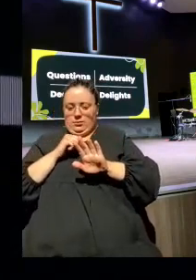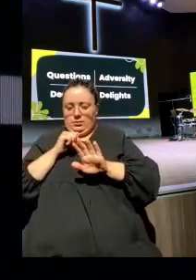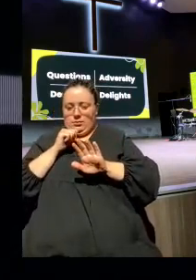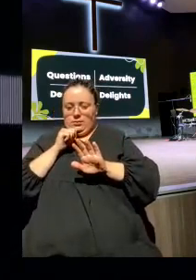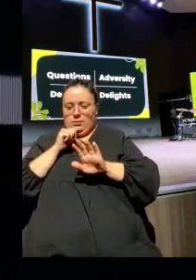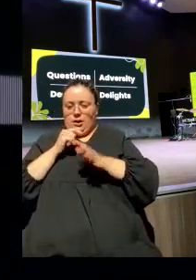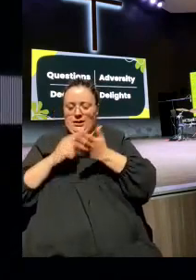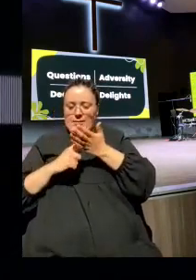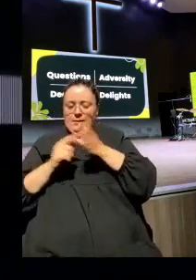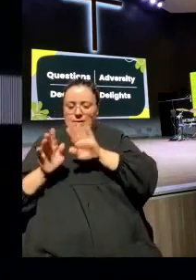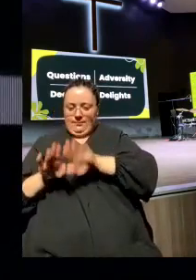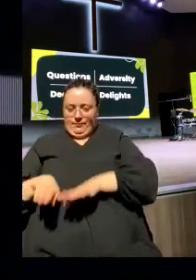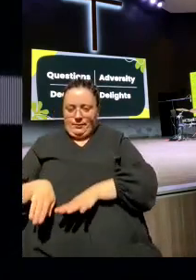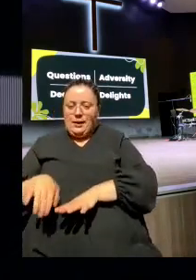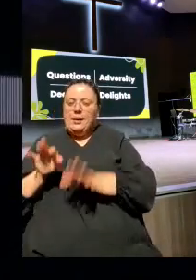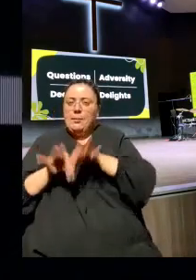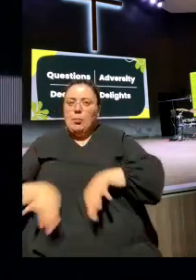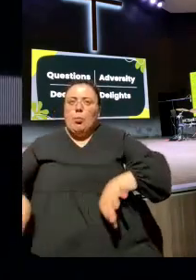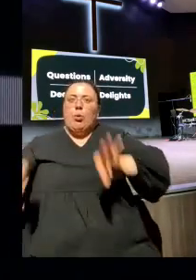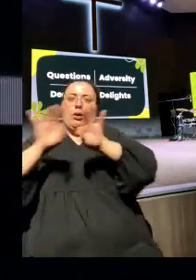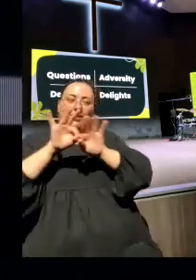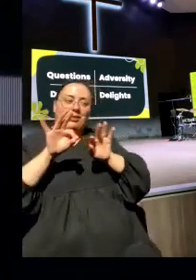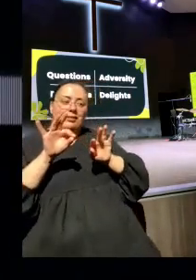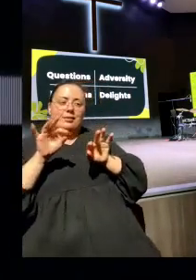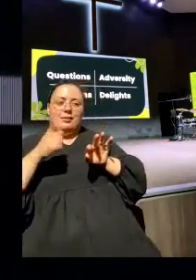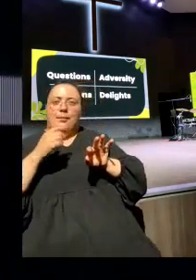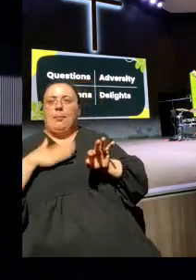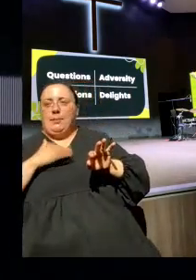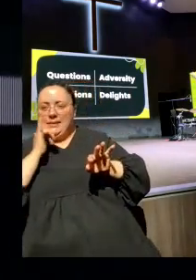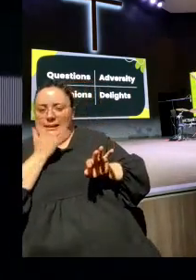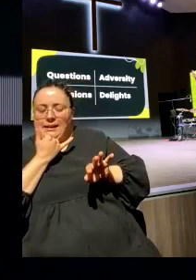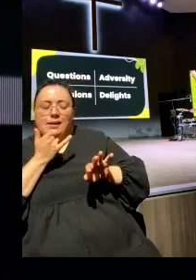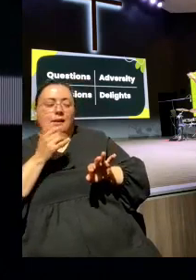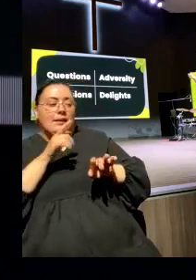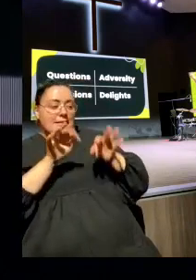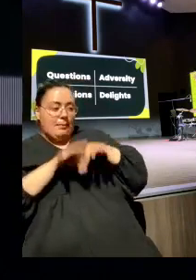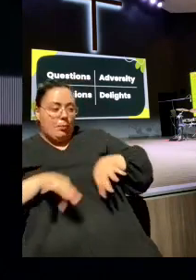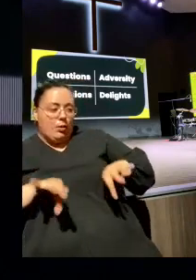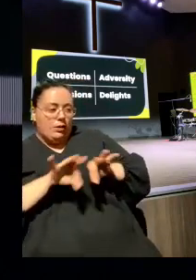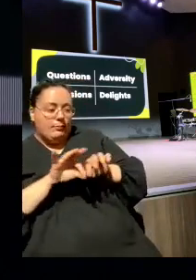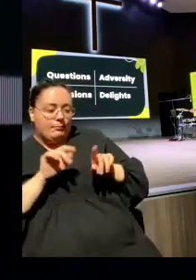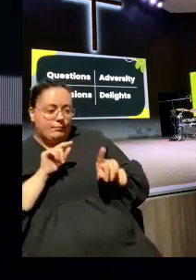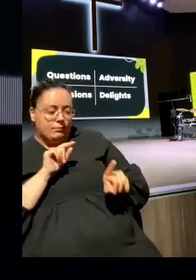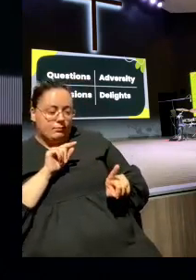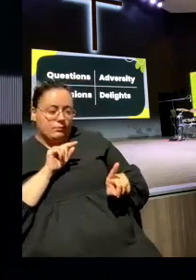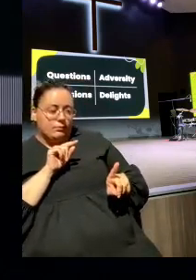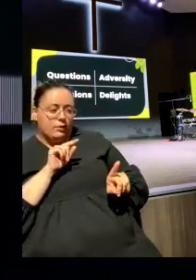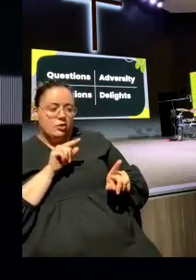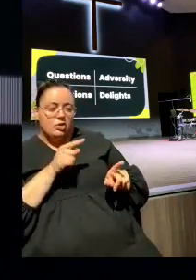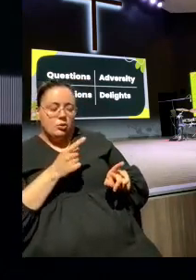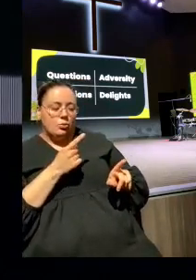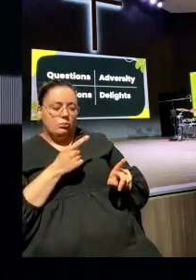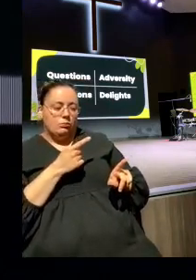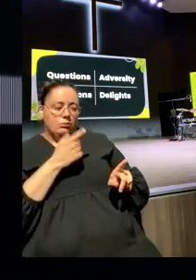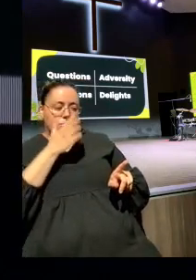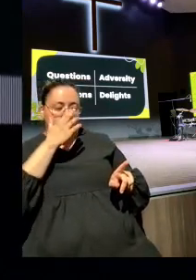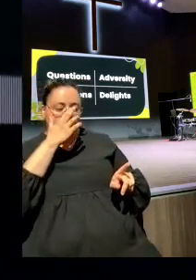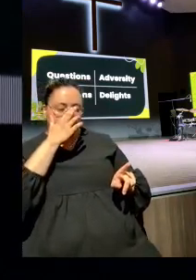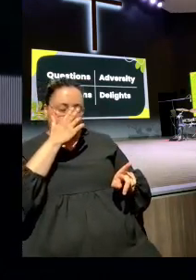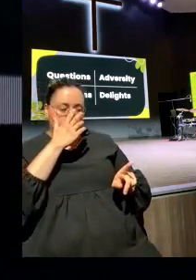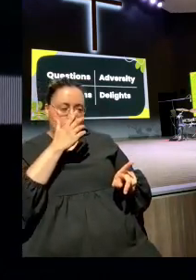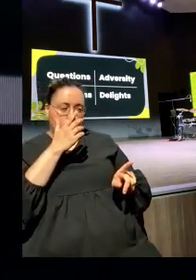that it's okay that we don't have all the answers. Or as they hear us talk about how we handle adversity.